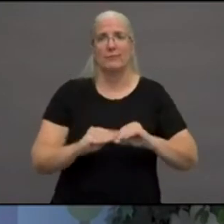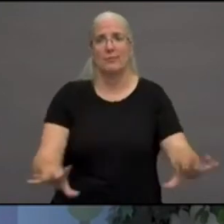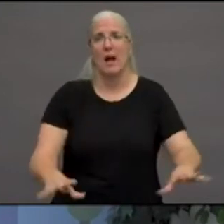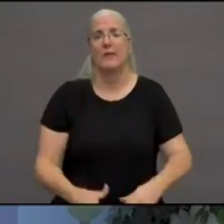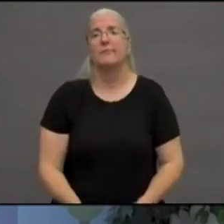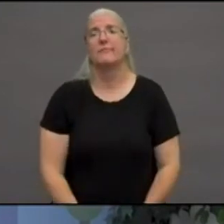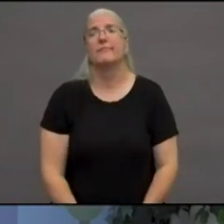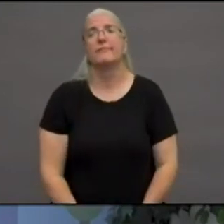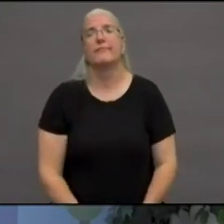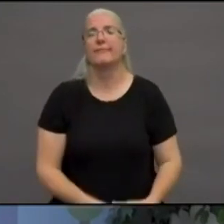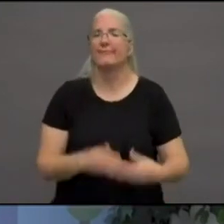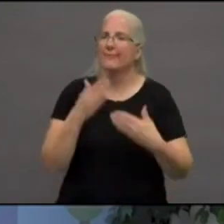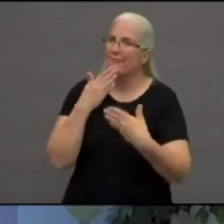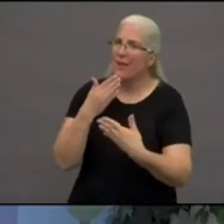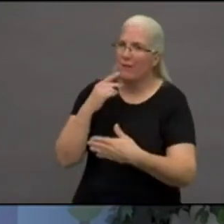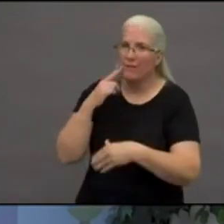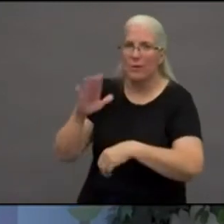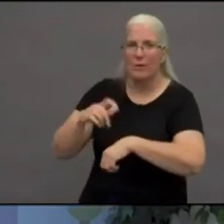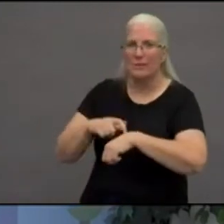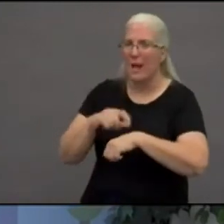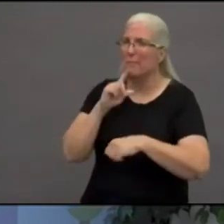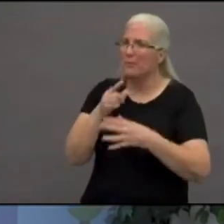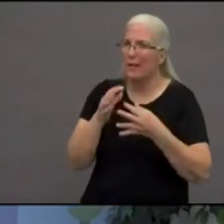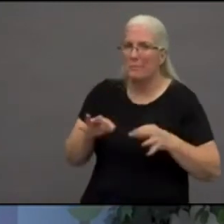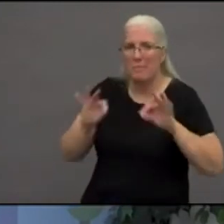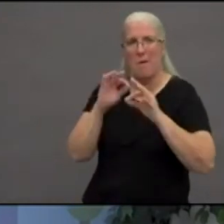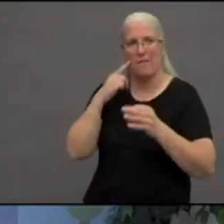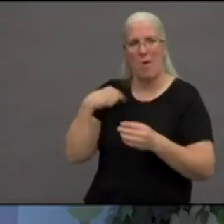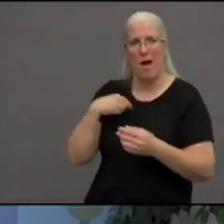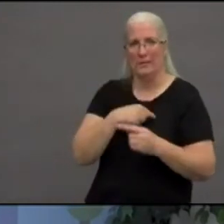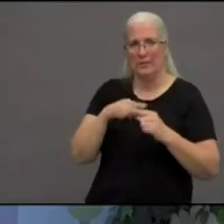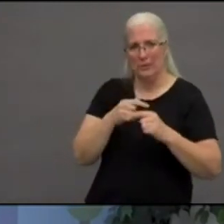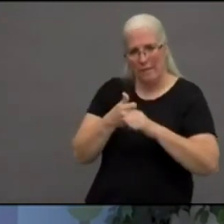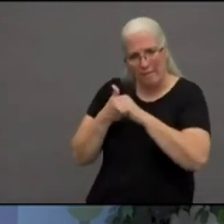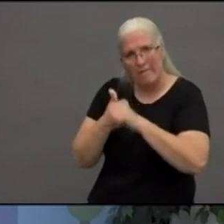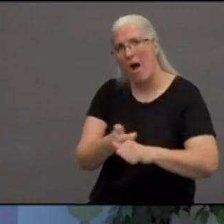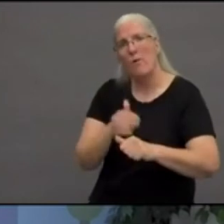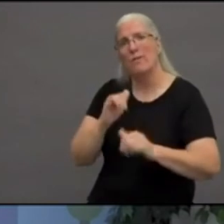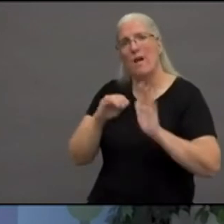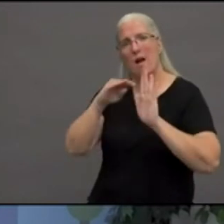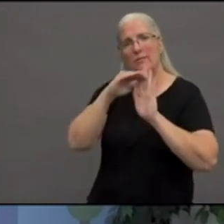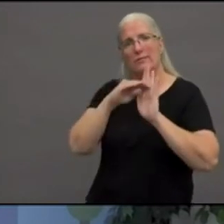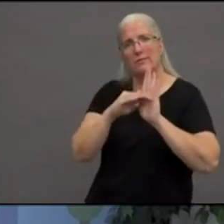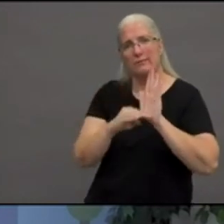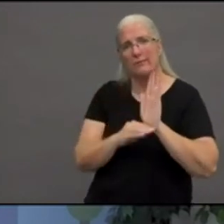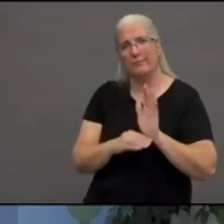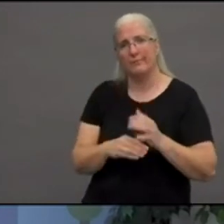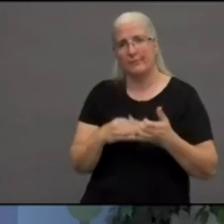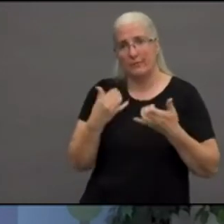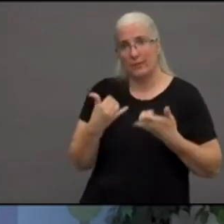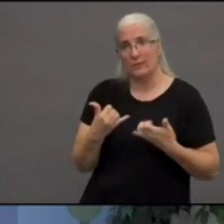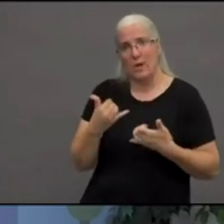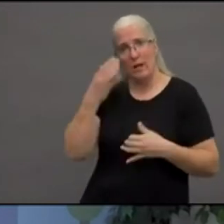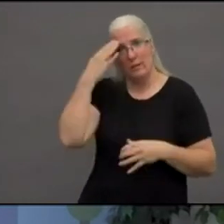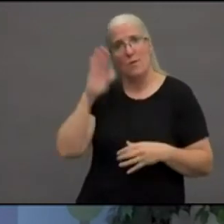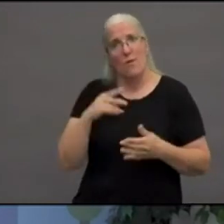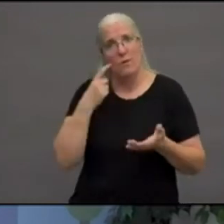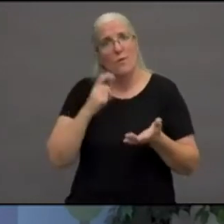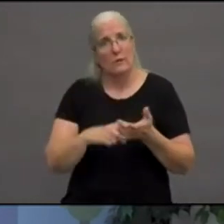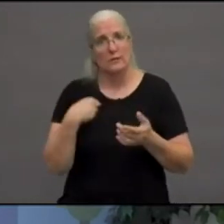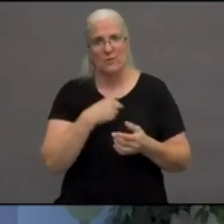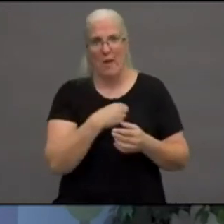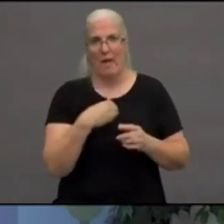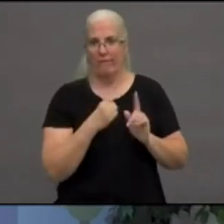us to continue to follow those orders. As you can see, we have at least a 6 feet distance from us today, ensuring we continue to wear